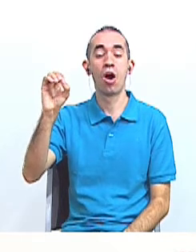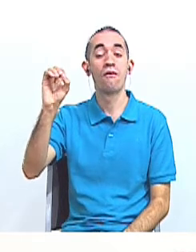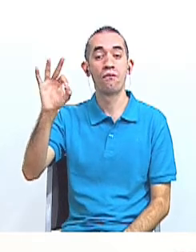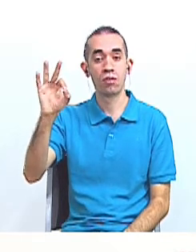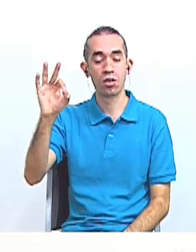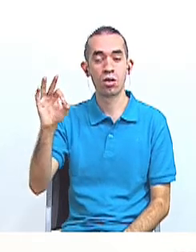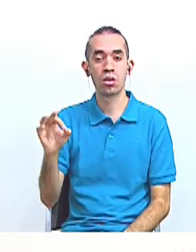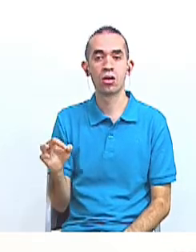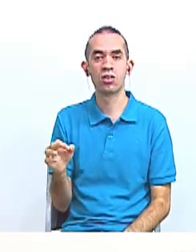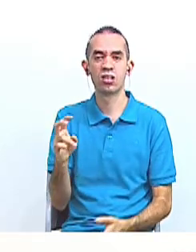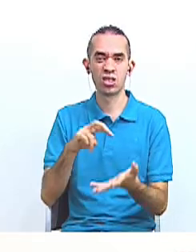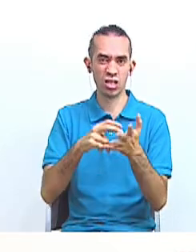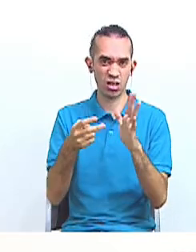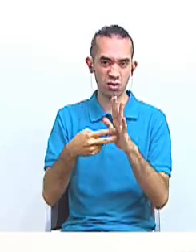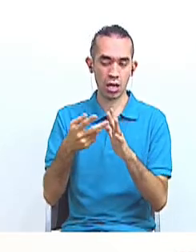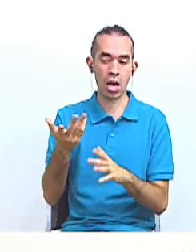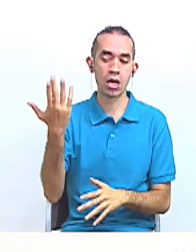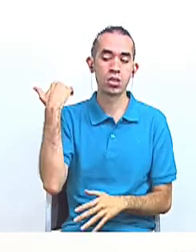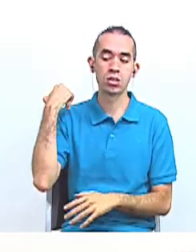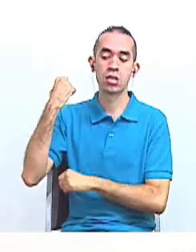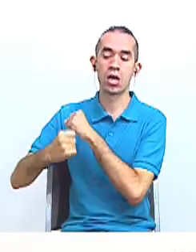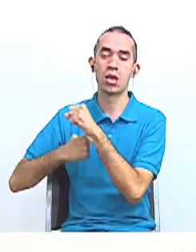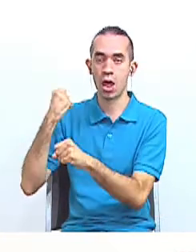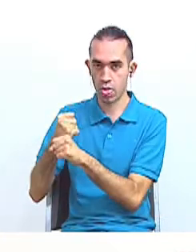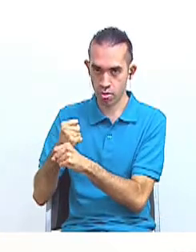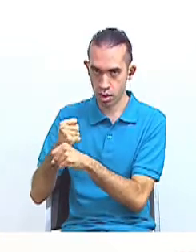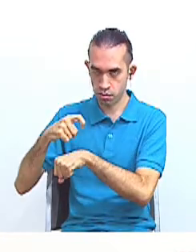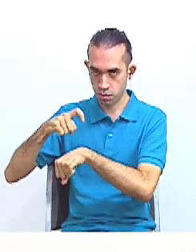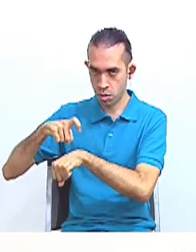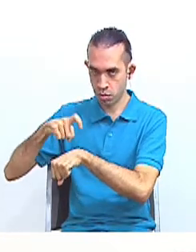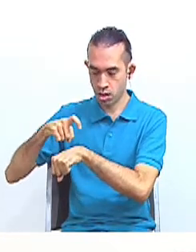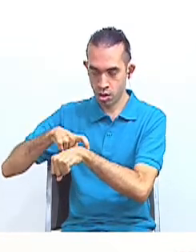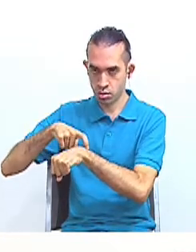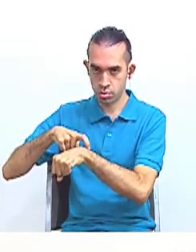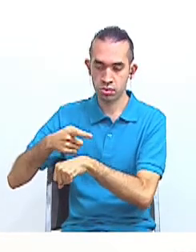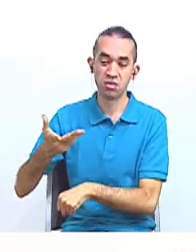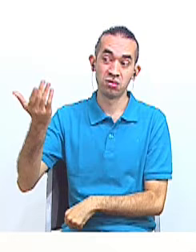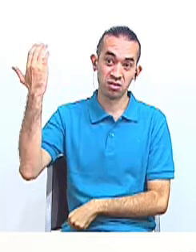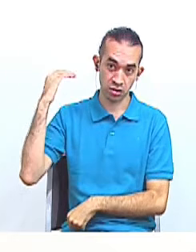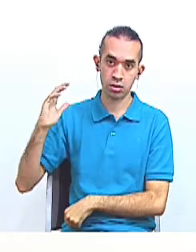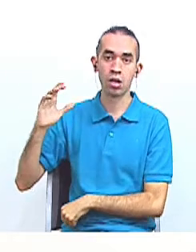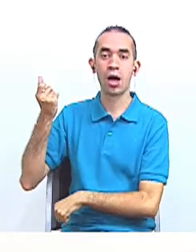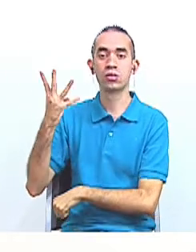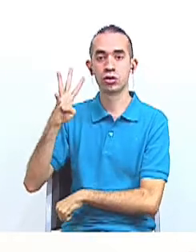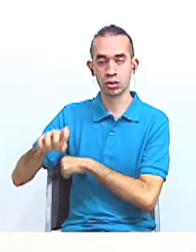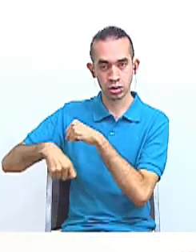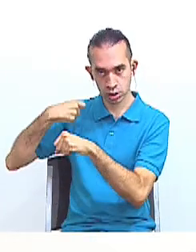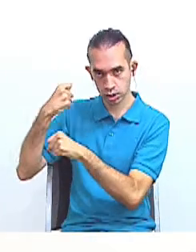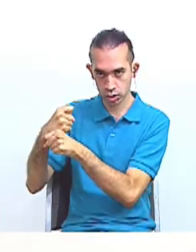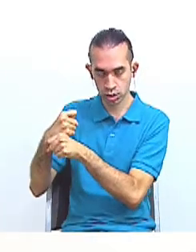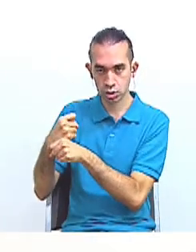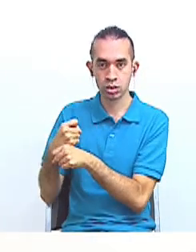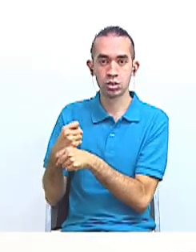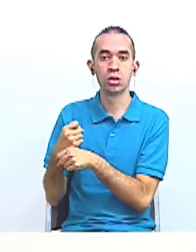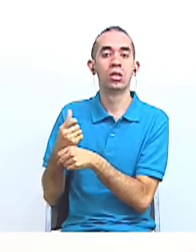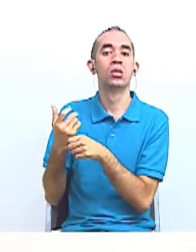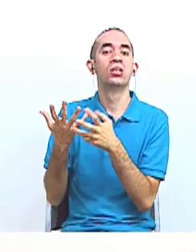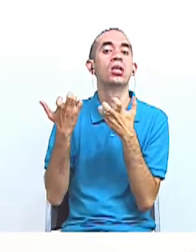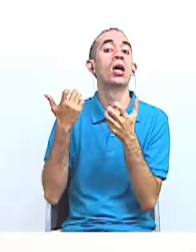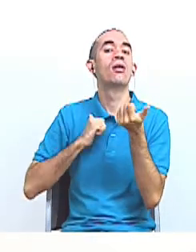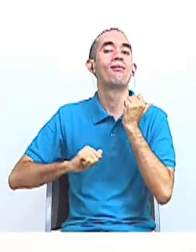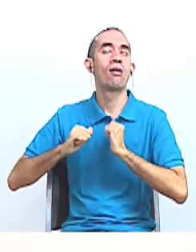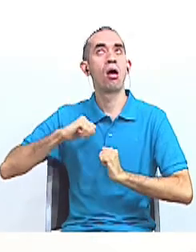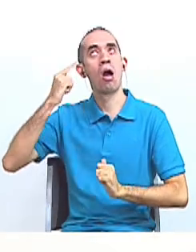very specific age. How old was she at that moment? So at the age of 14, she knew she wanted to be an actress.